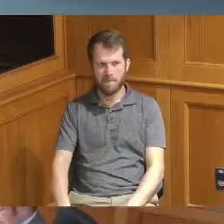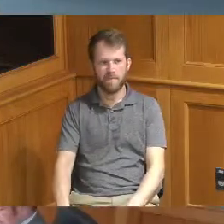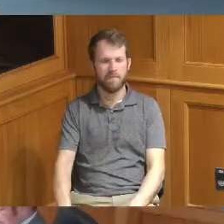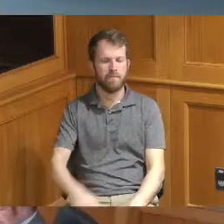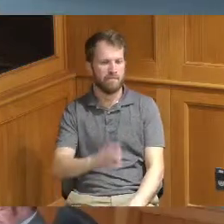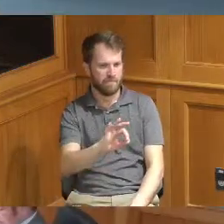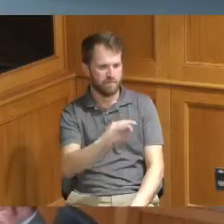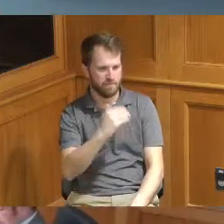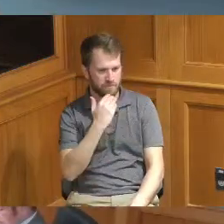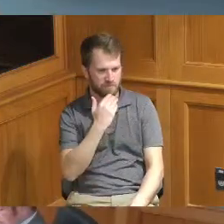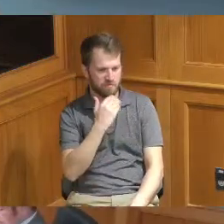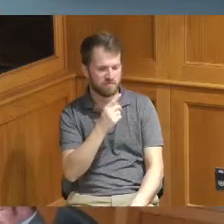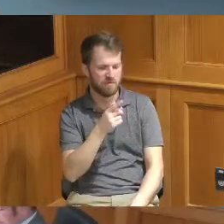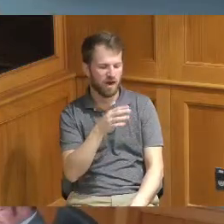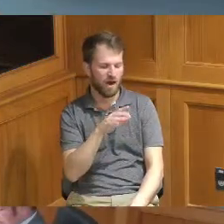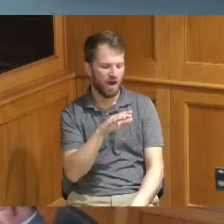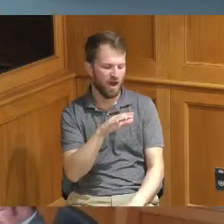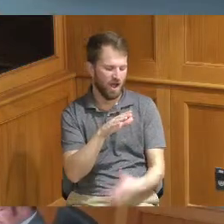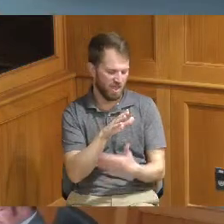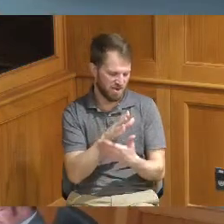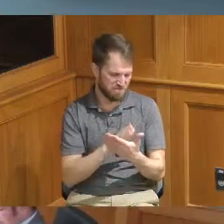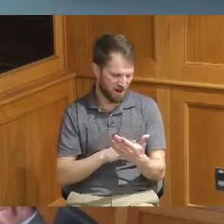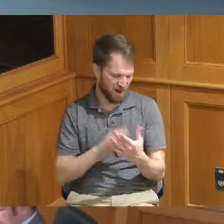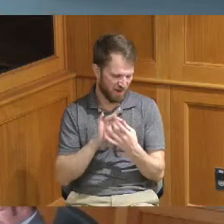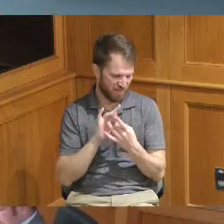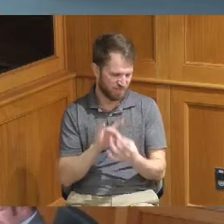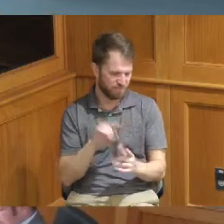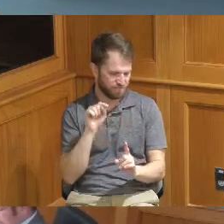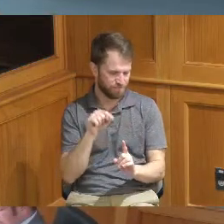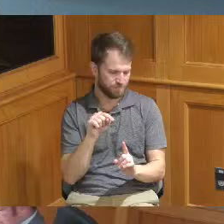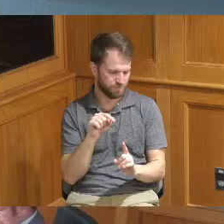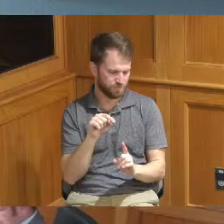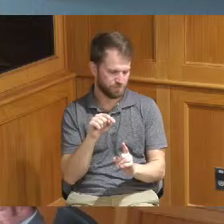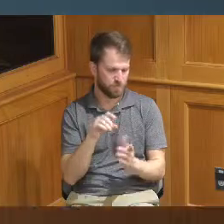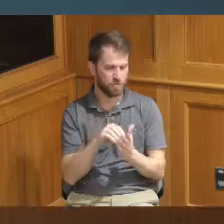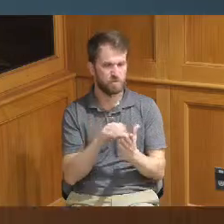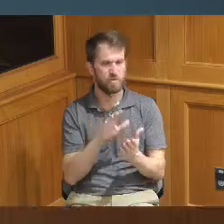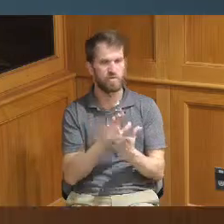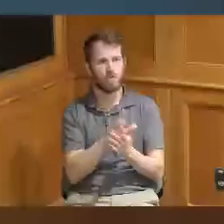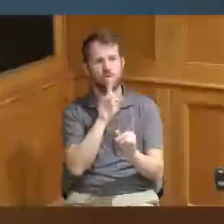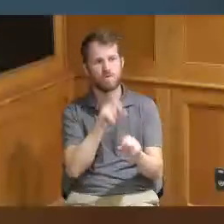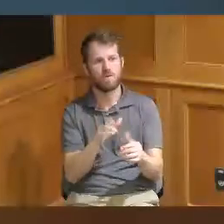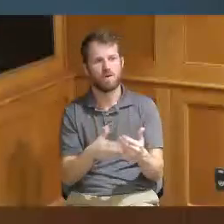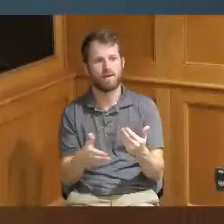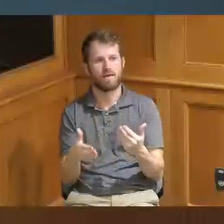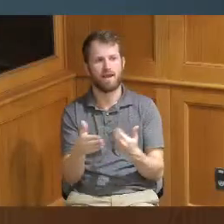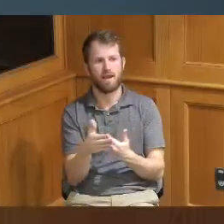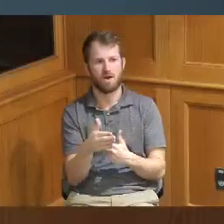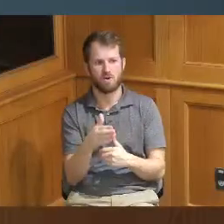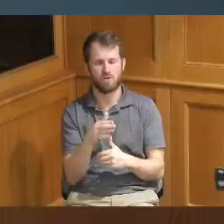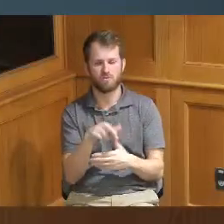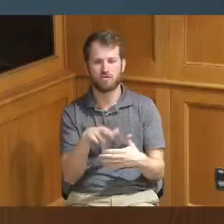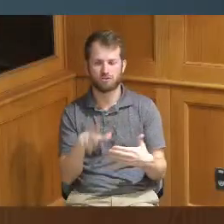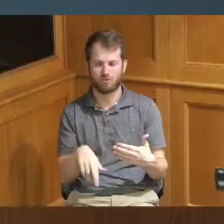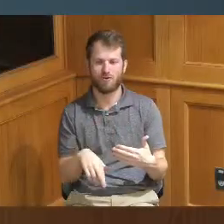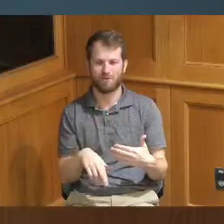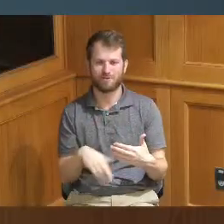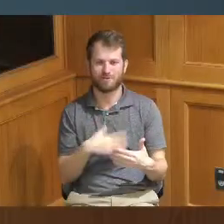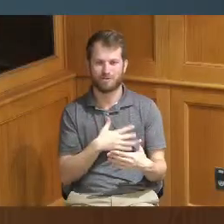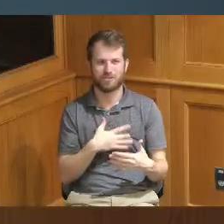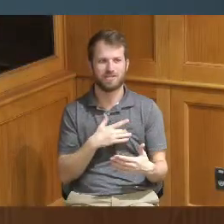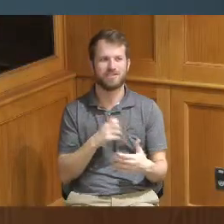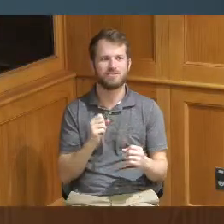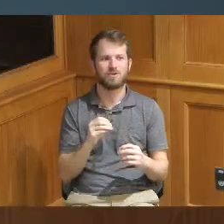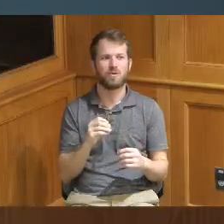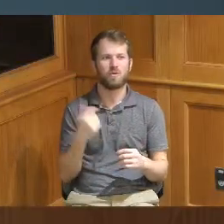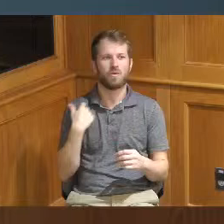I like the part about reporting out results. Because we're not just out here giving money